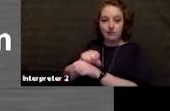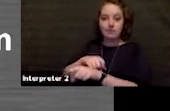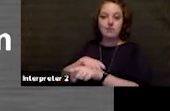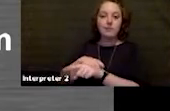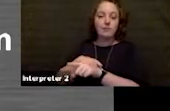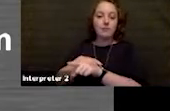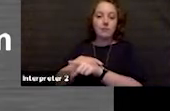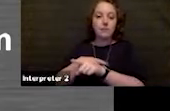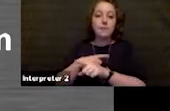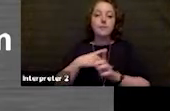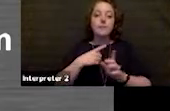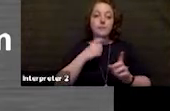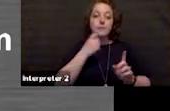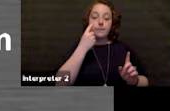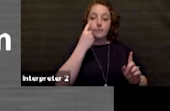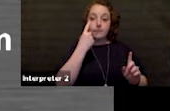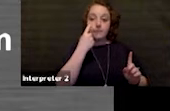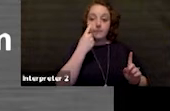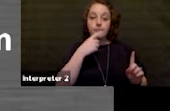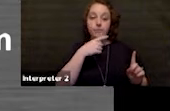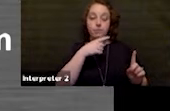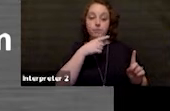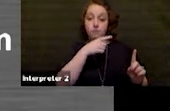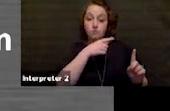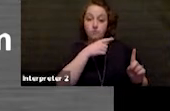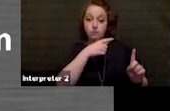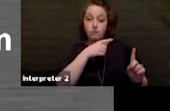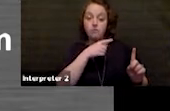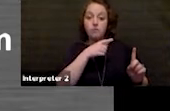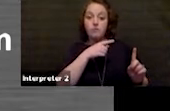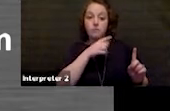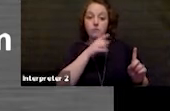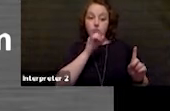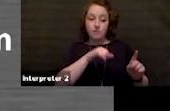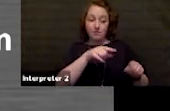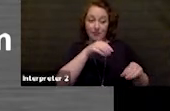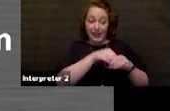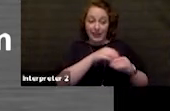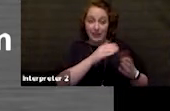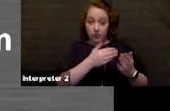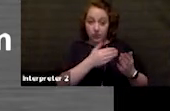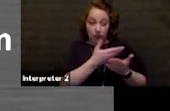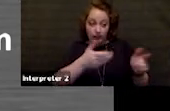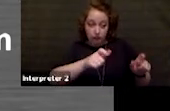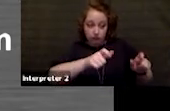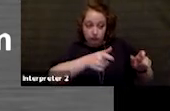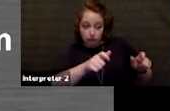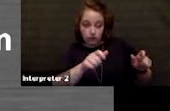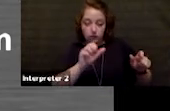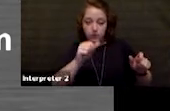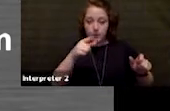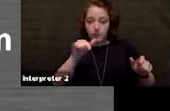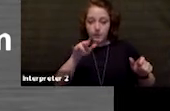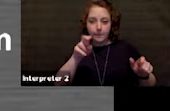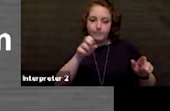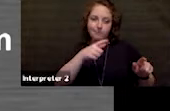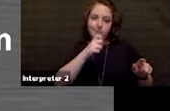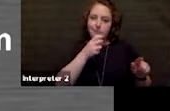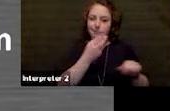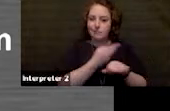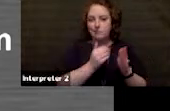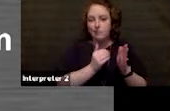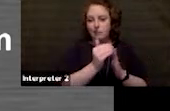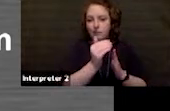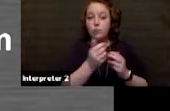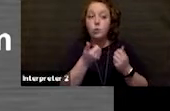we don't use the appliances in the kitchen very much, and that we're really trying to integrate it